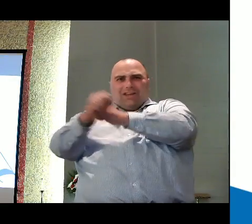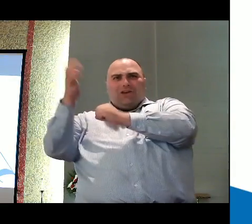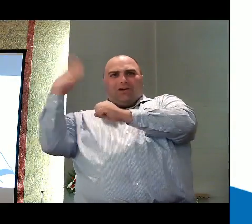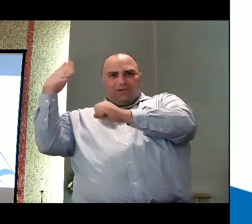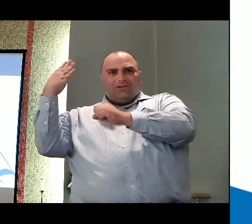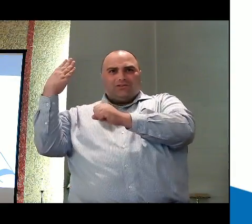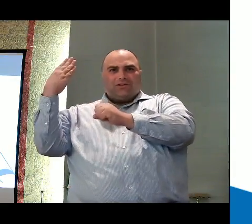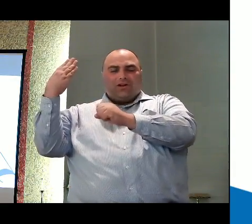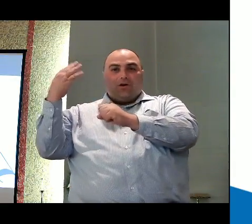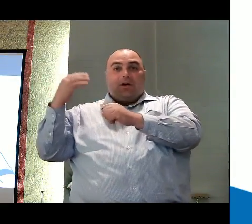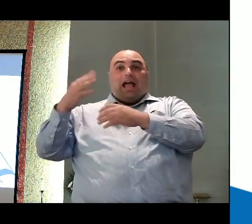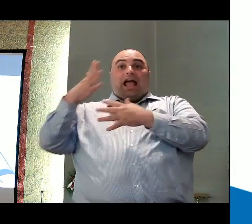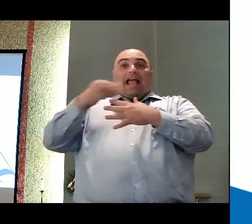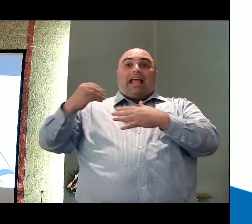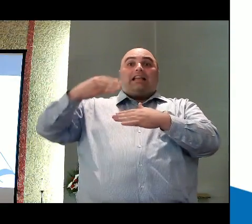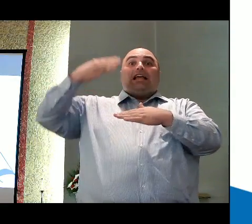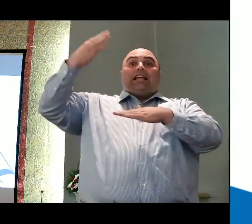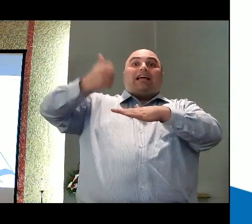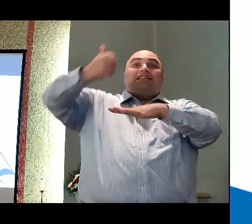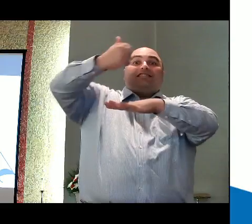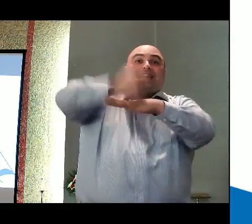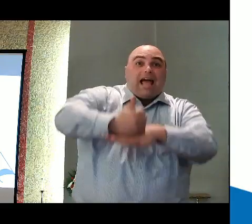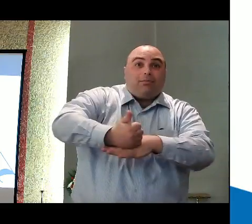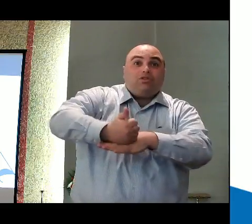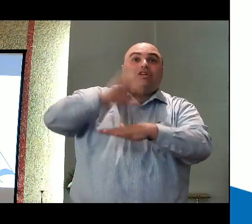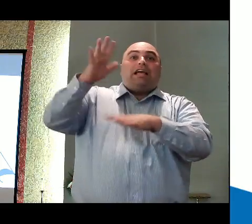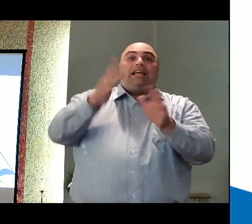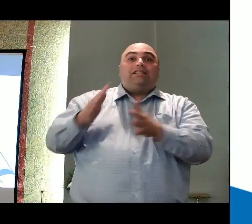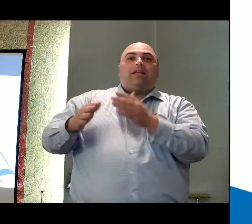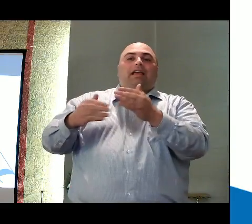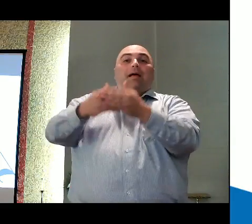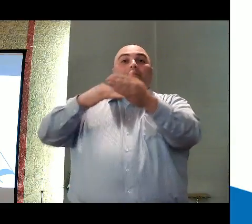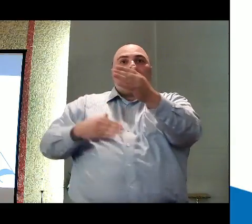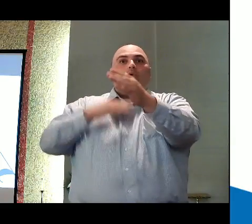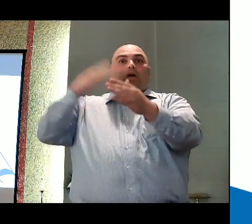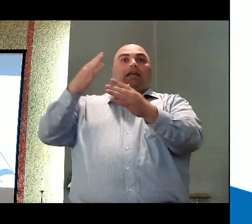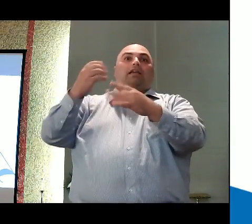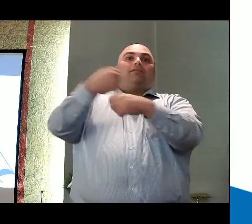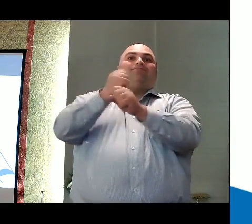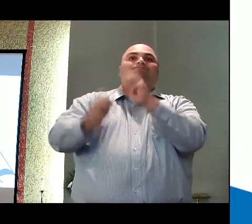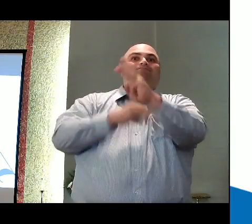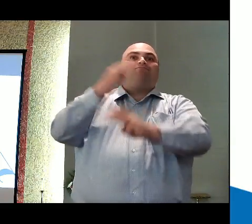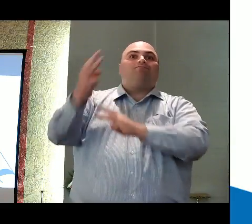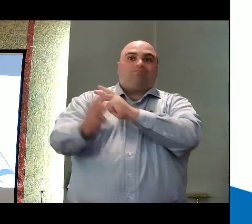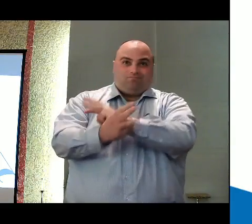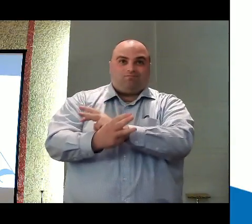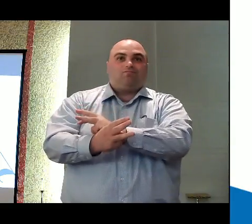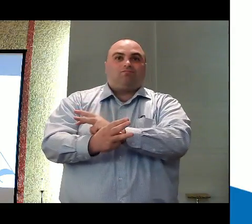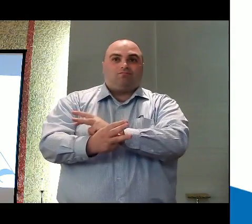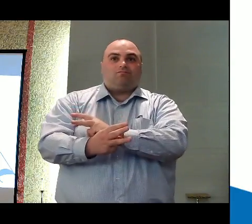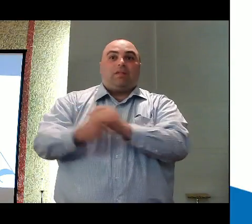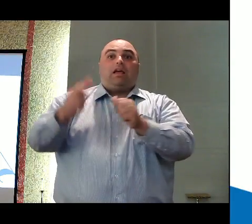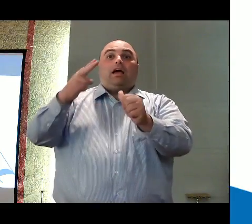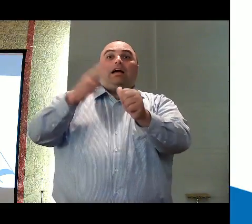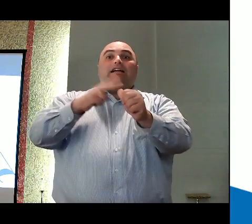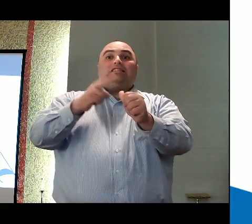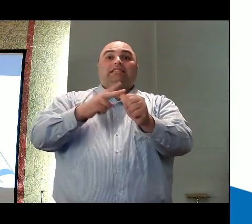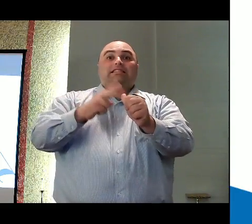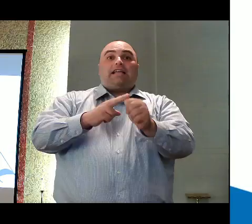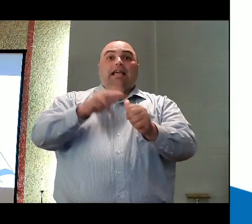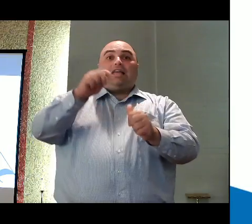in motion before time even existed. In 2 Timothy chapter 1, verses 9 and